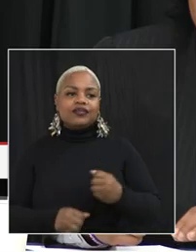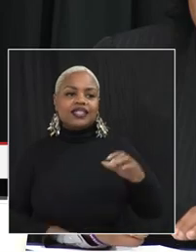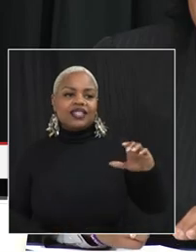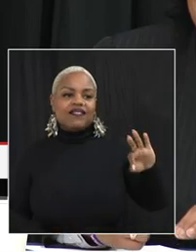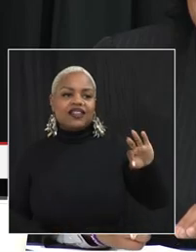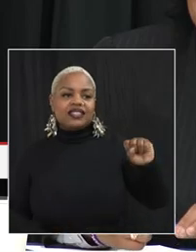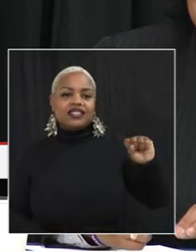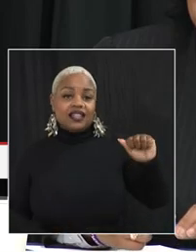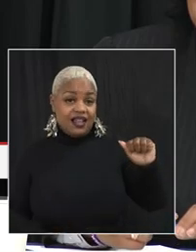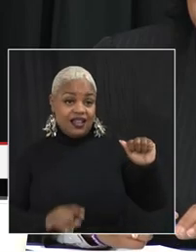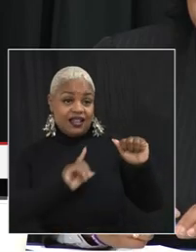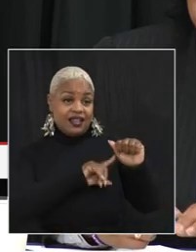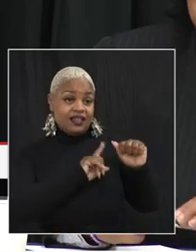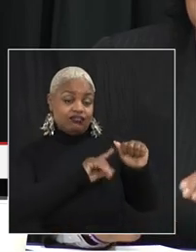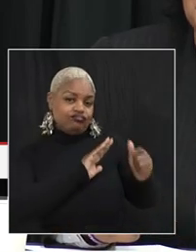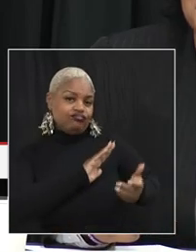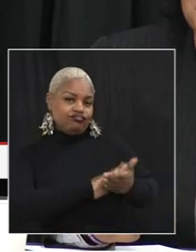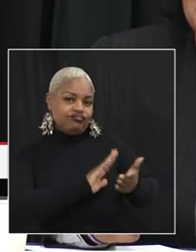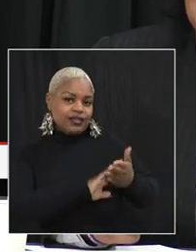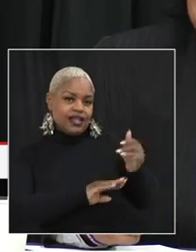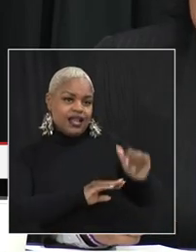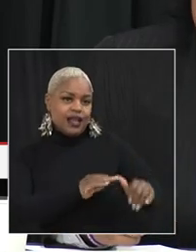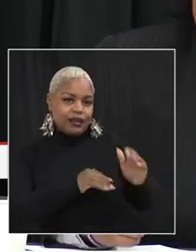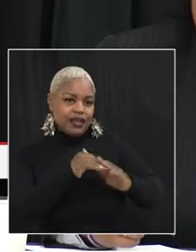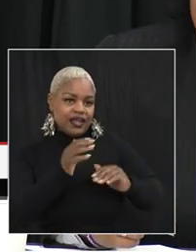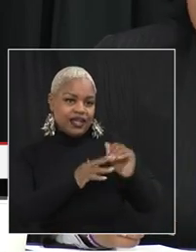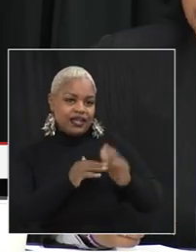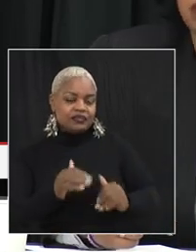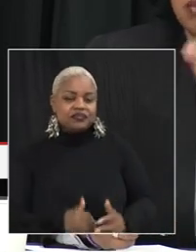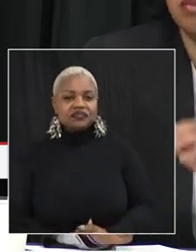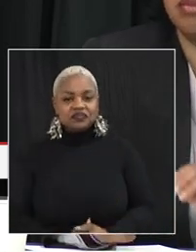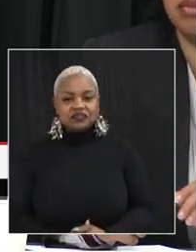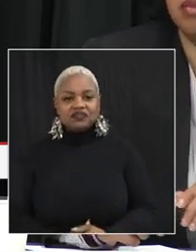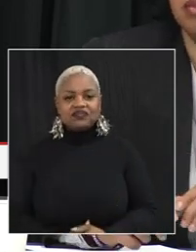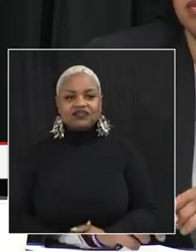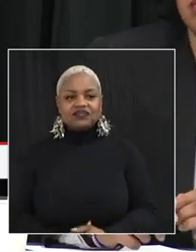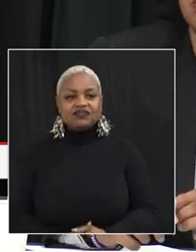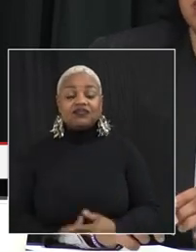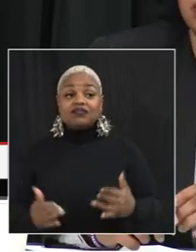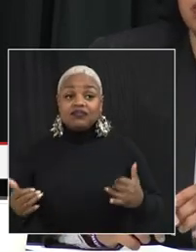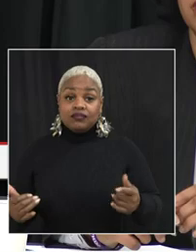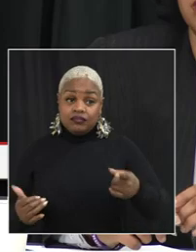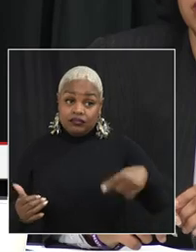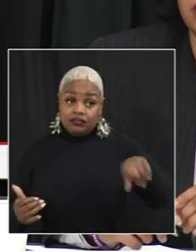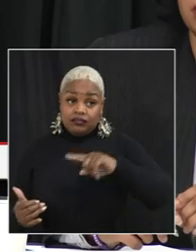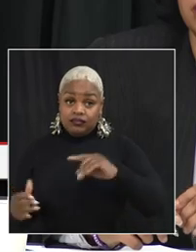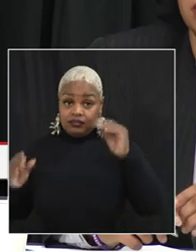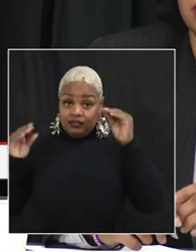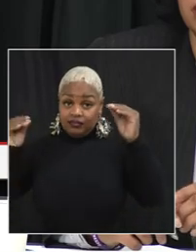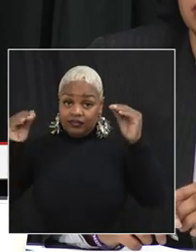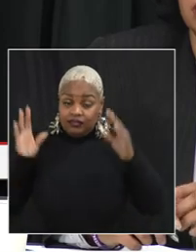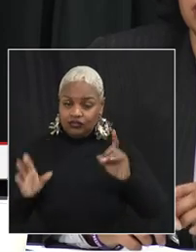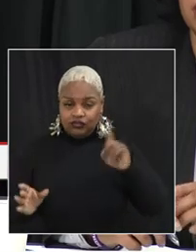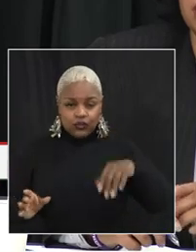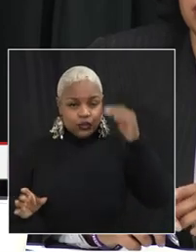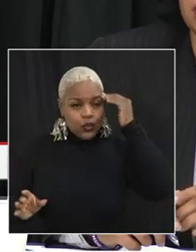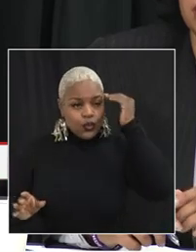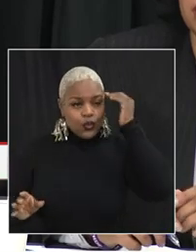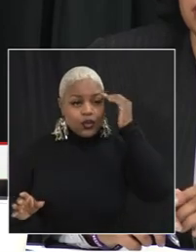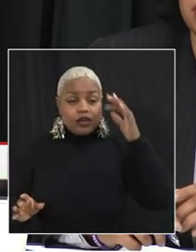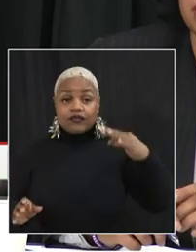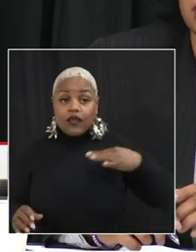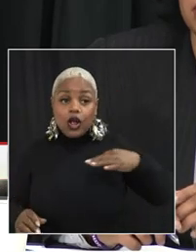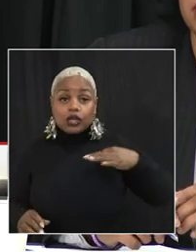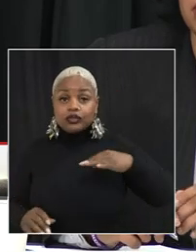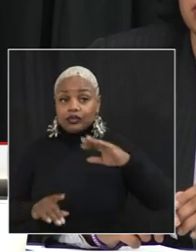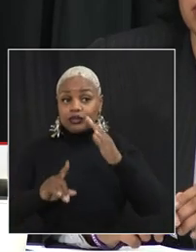in the schools, so you know that it's not always easy to recruit volunteers and maintain volunteers,